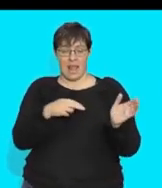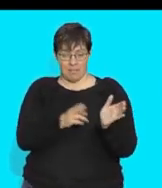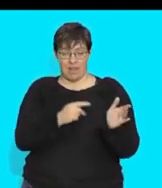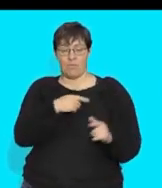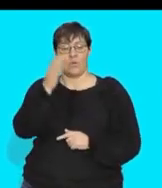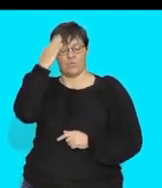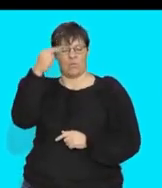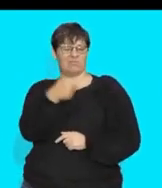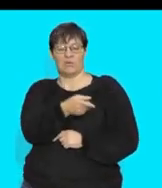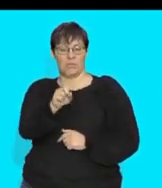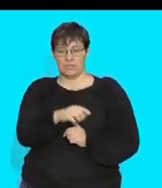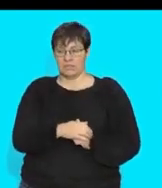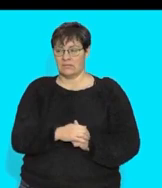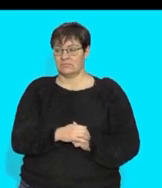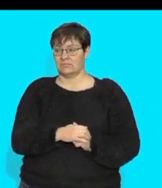is.